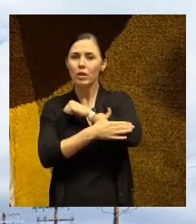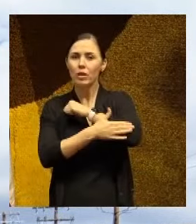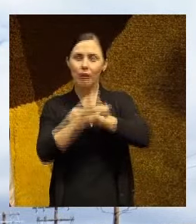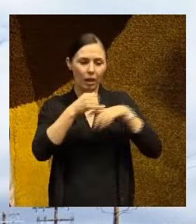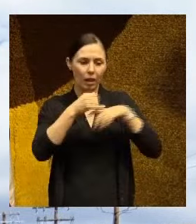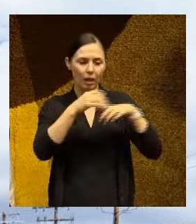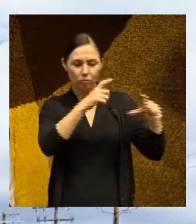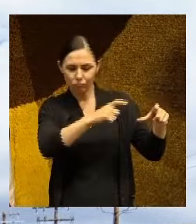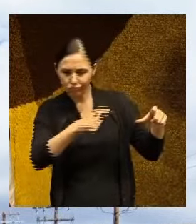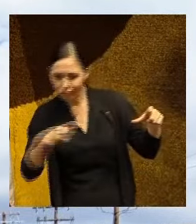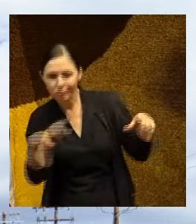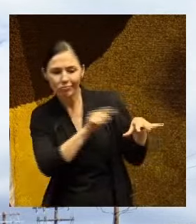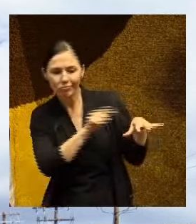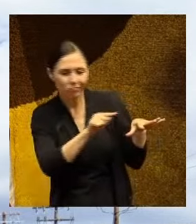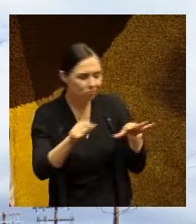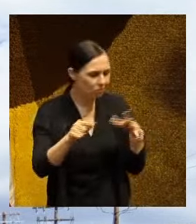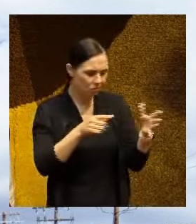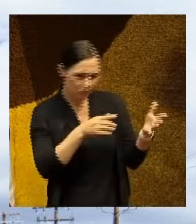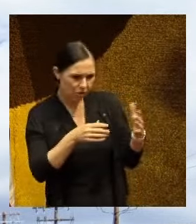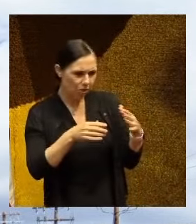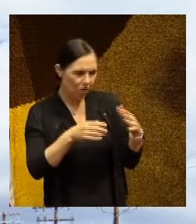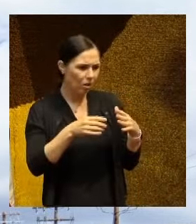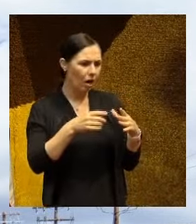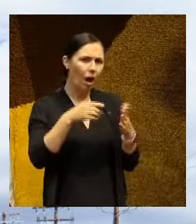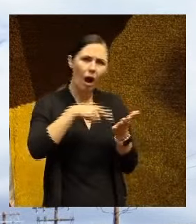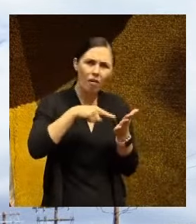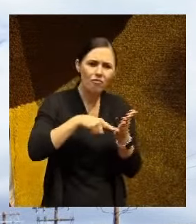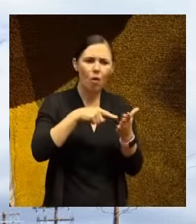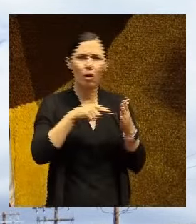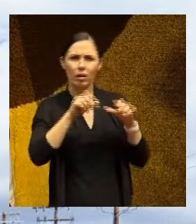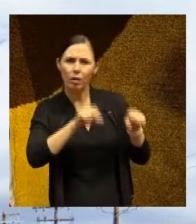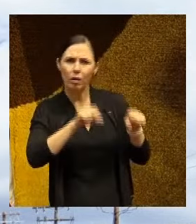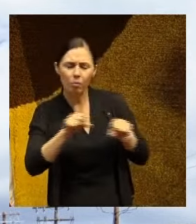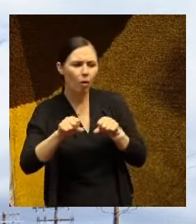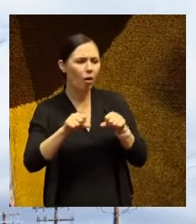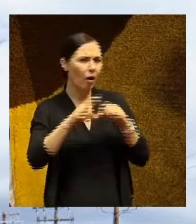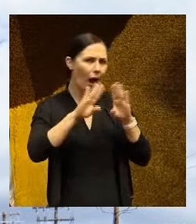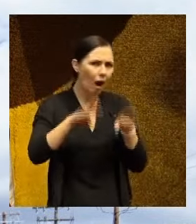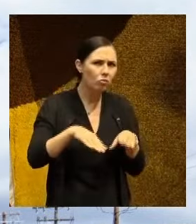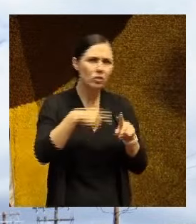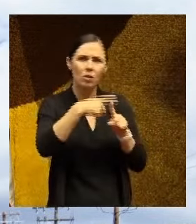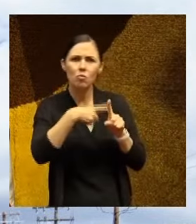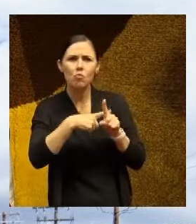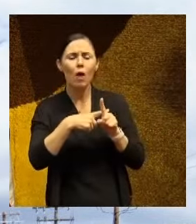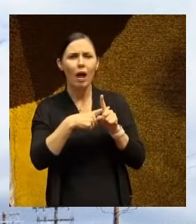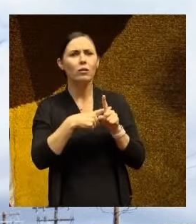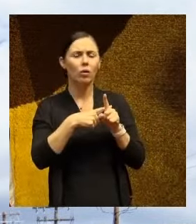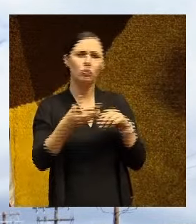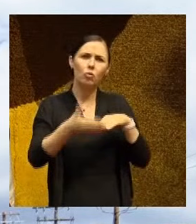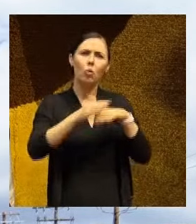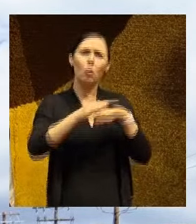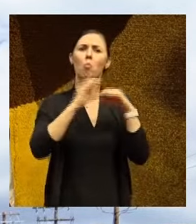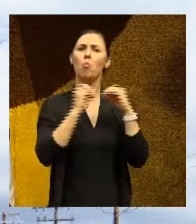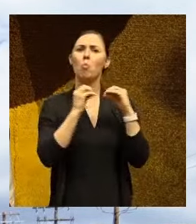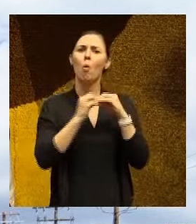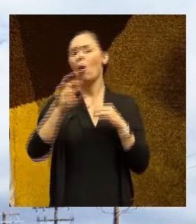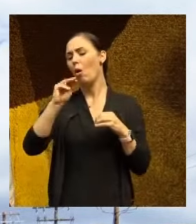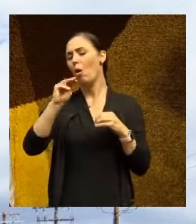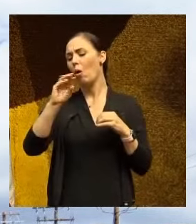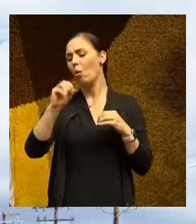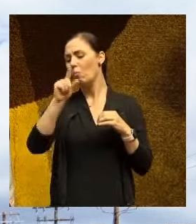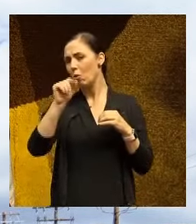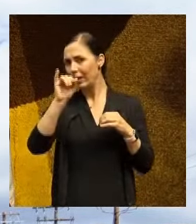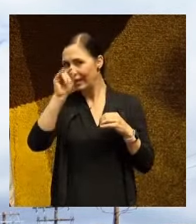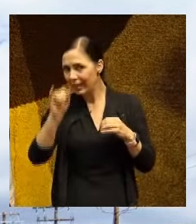rentals on all islands. These projects include rentals in Mo'iliili, downtown or Chinatown,